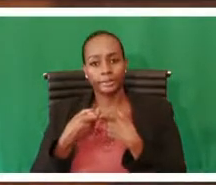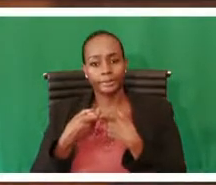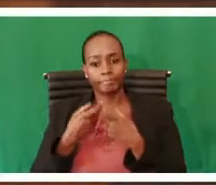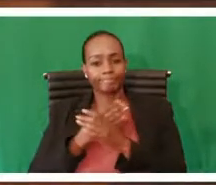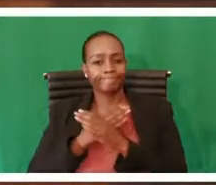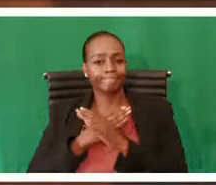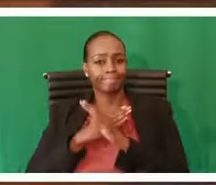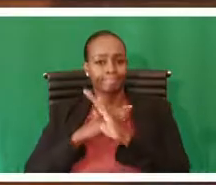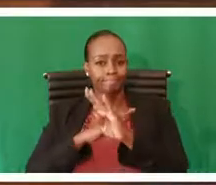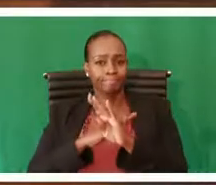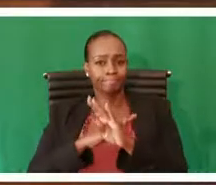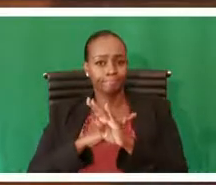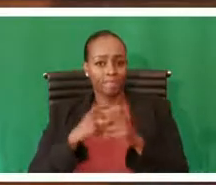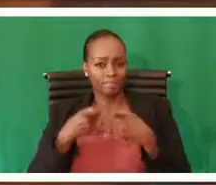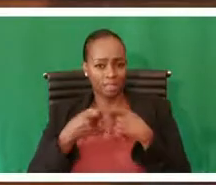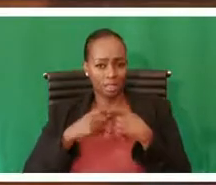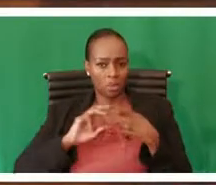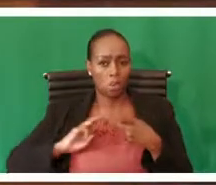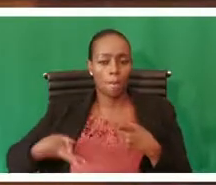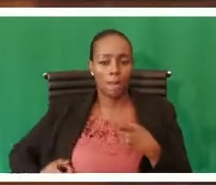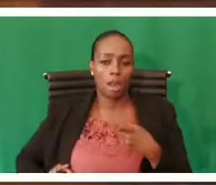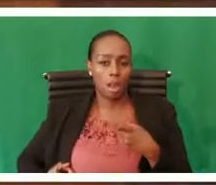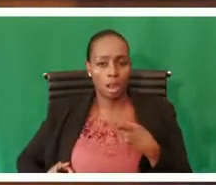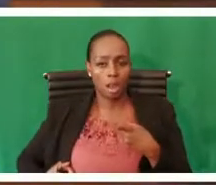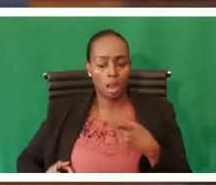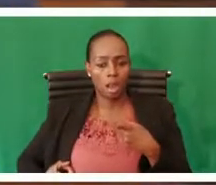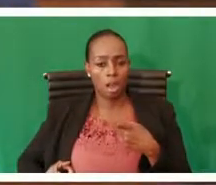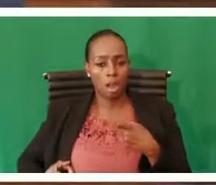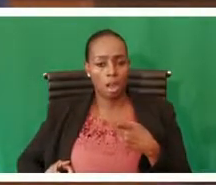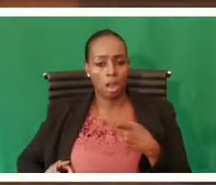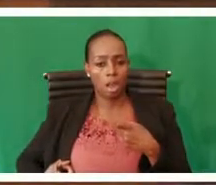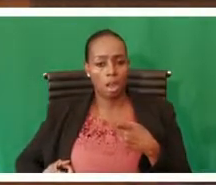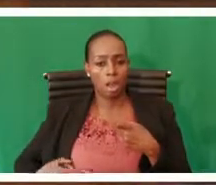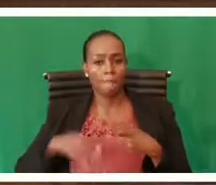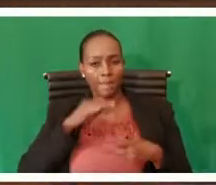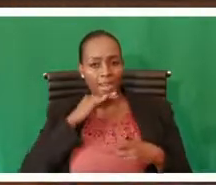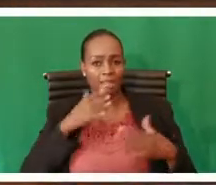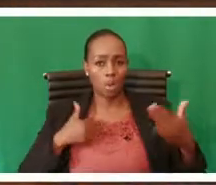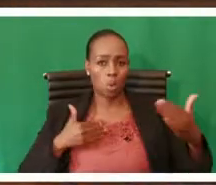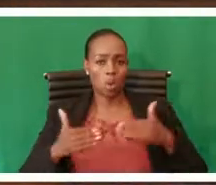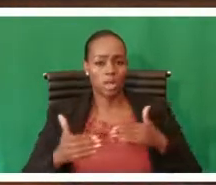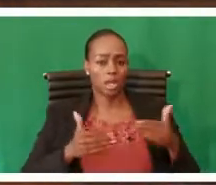gender-based violence and femicide. So they coordinate